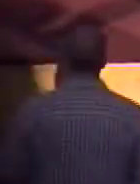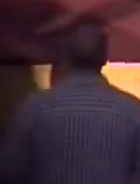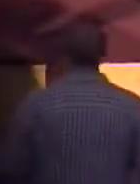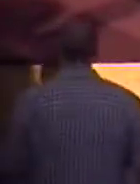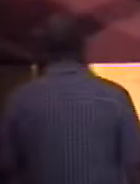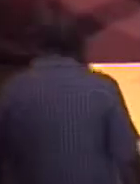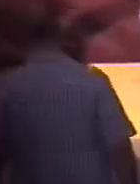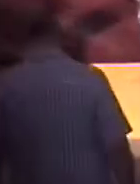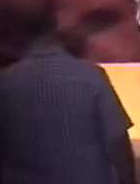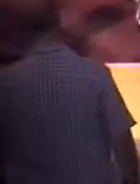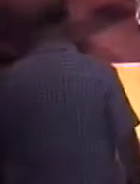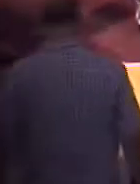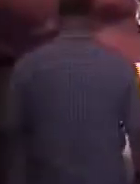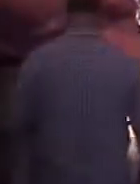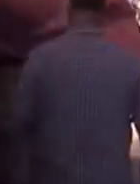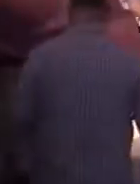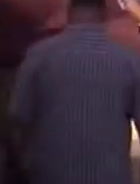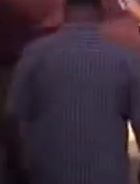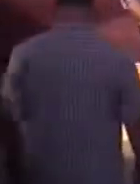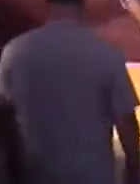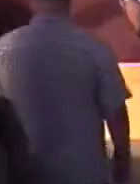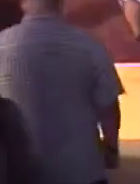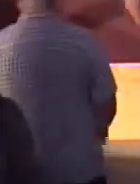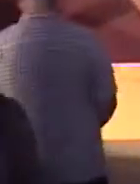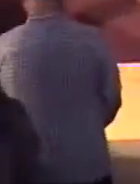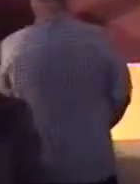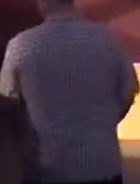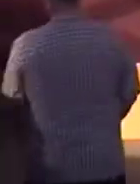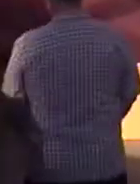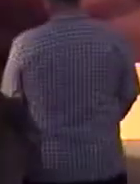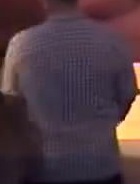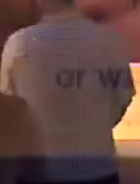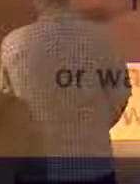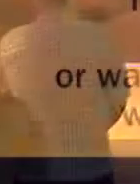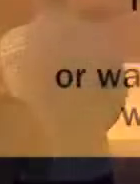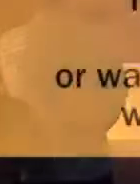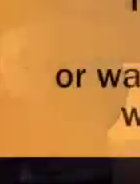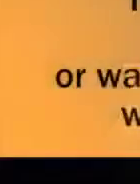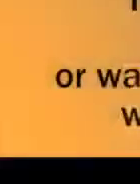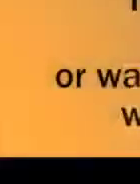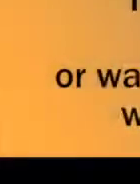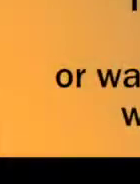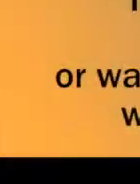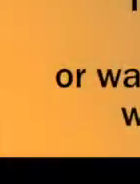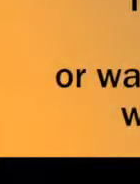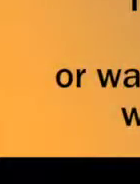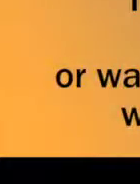ask that you forgive us for our doubts, Lord, but we know that you are near. We know